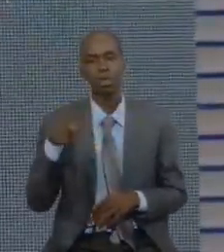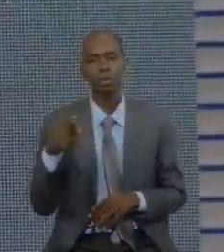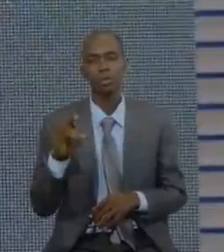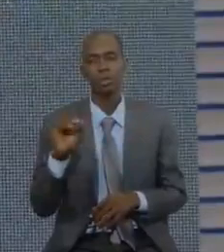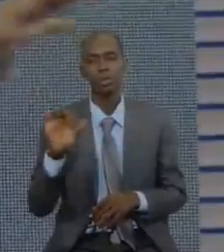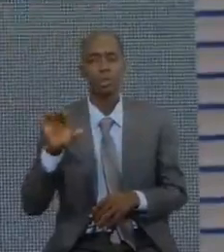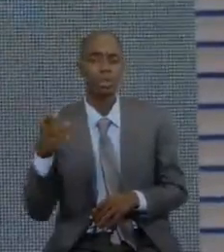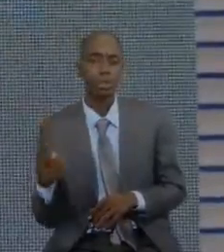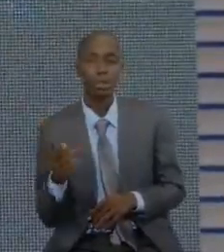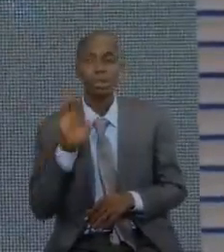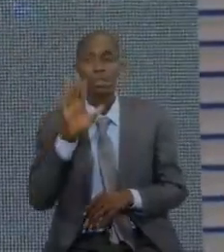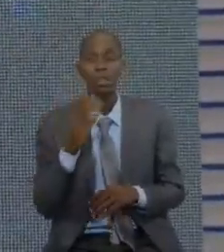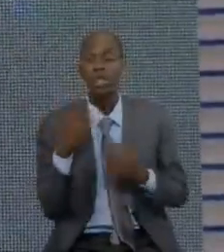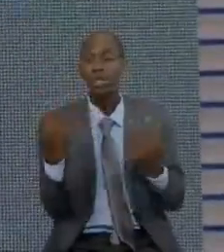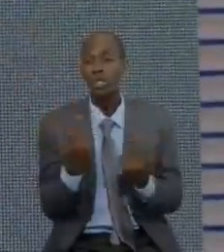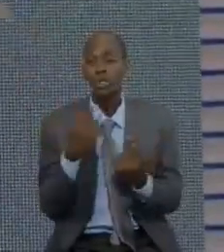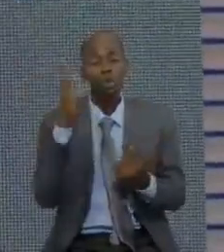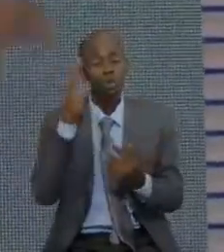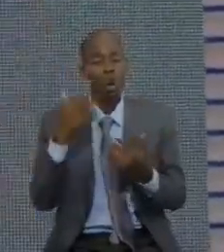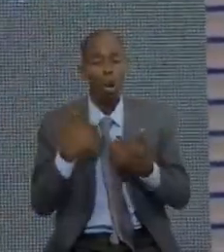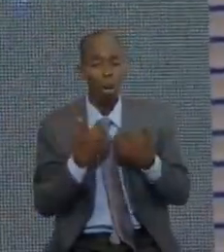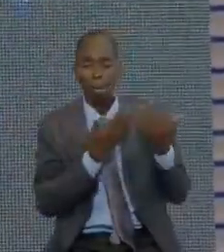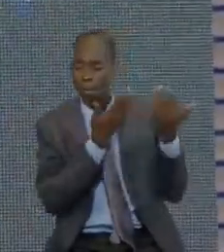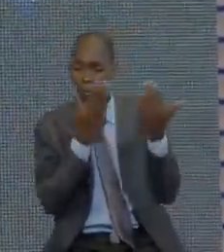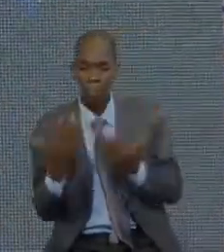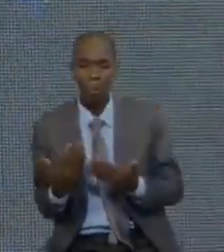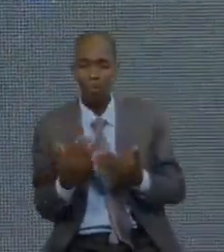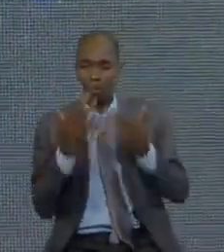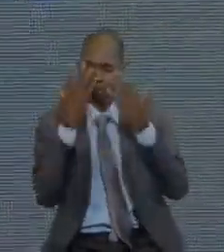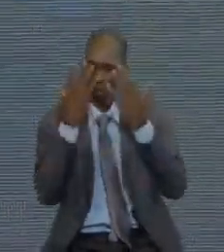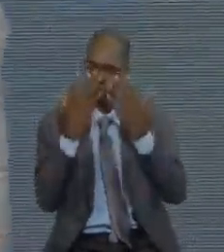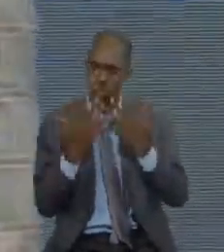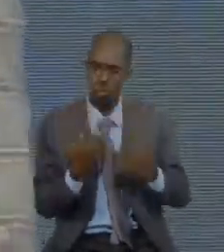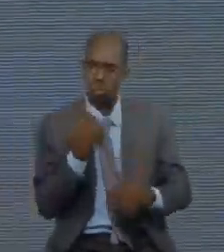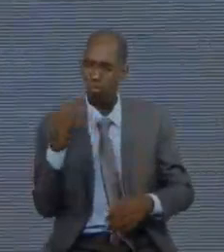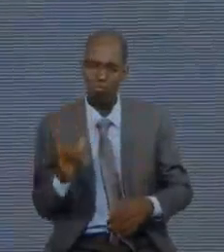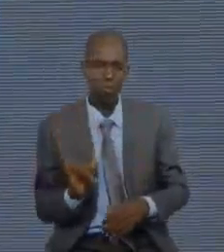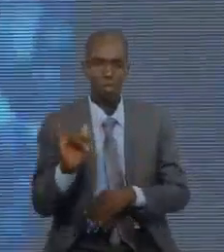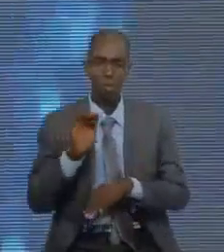would have brought sorrow eternal, everlasting on you.